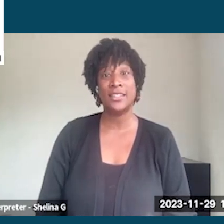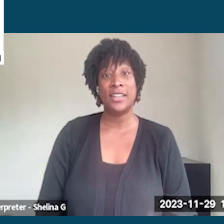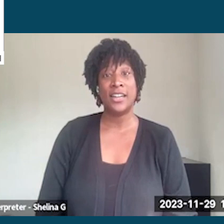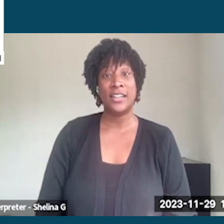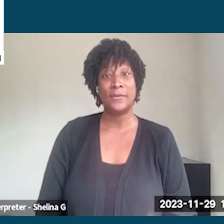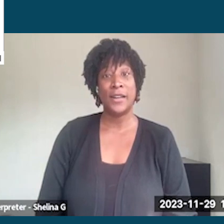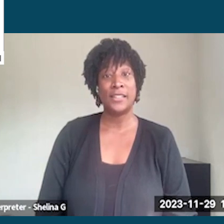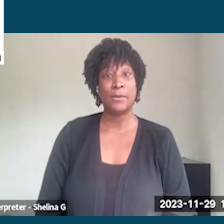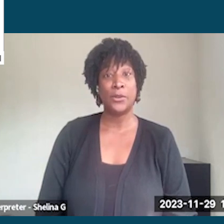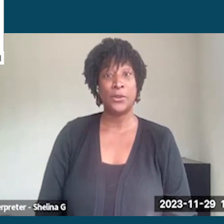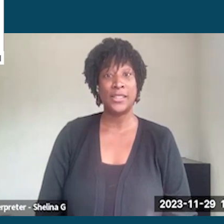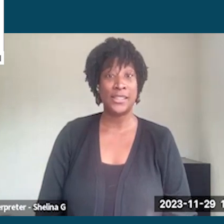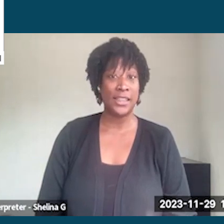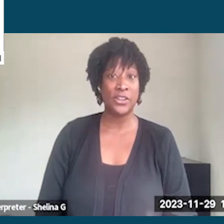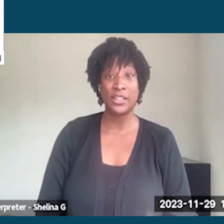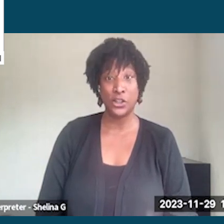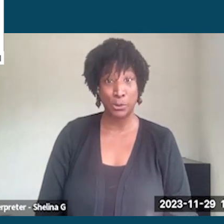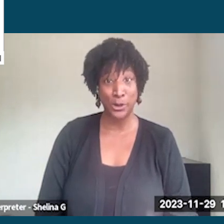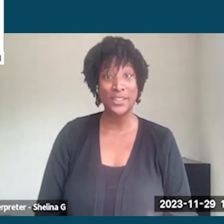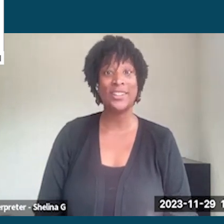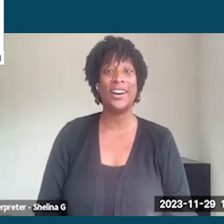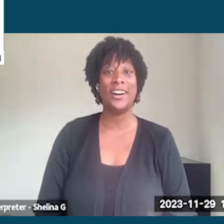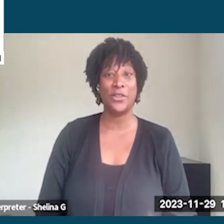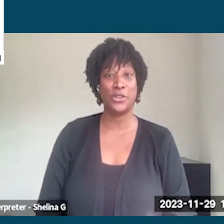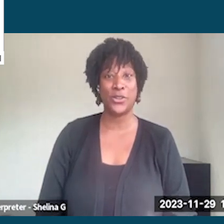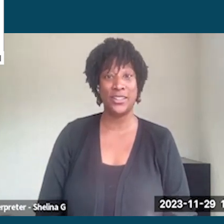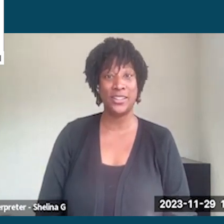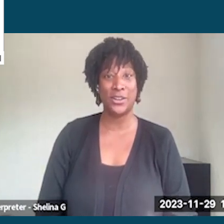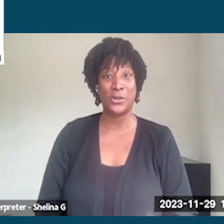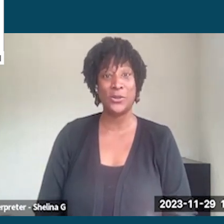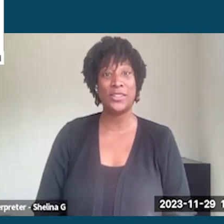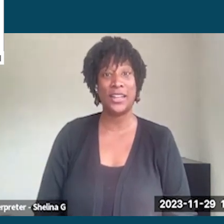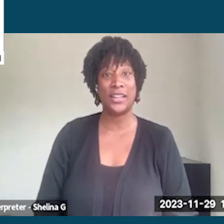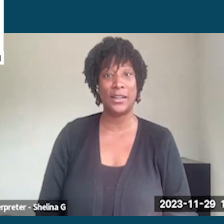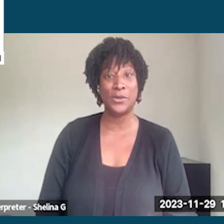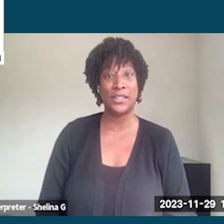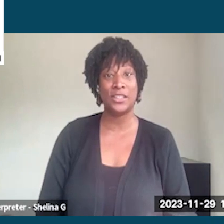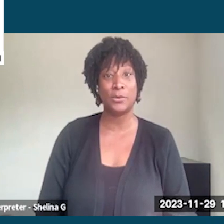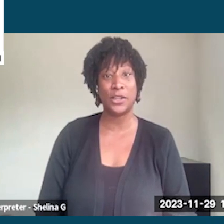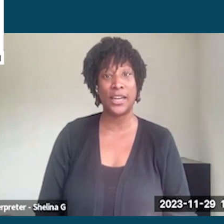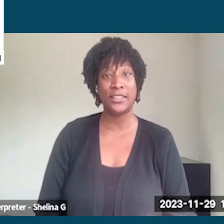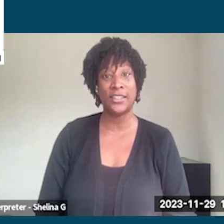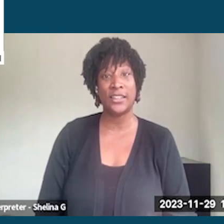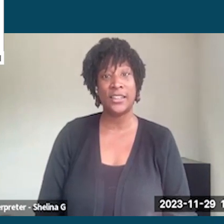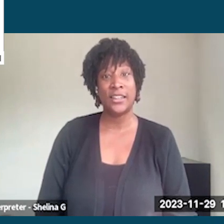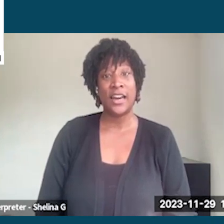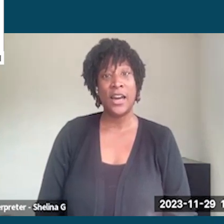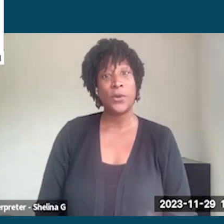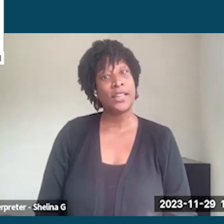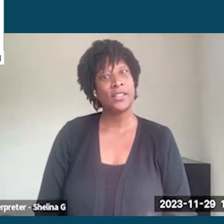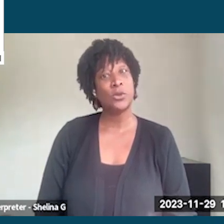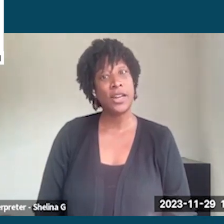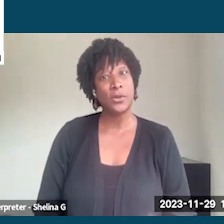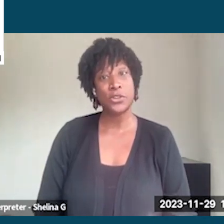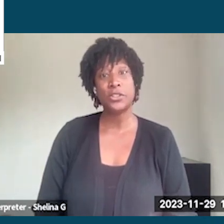communicate. As some of you can see, there is an interpreter on the screen also that I am using to communicate.